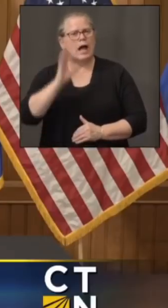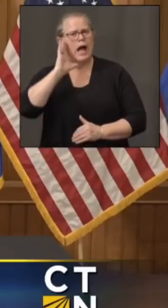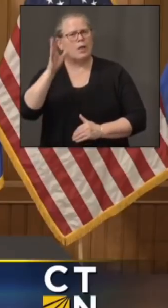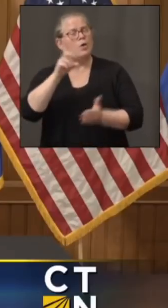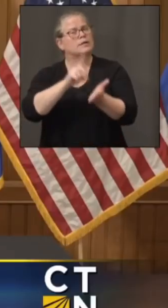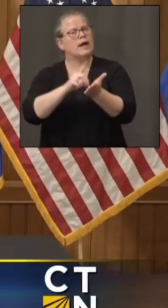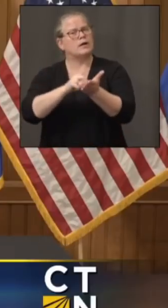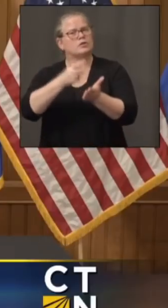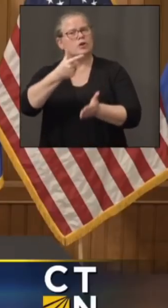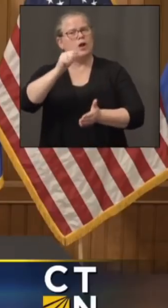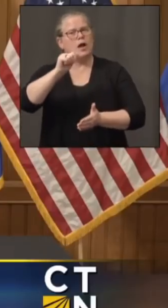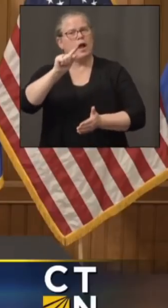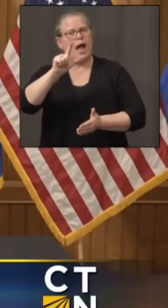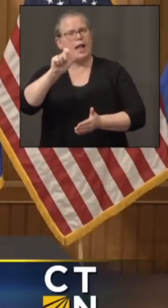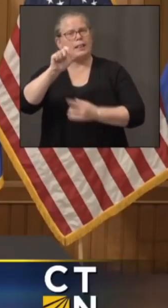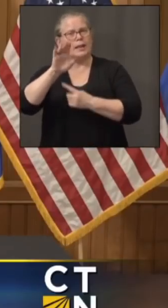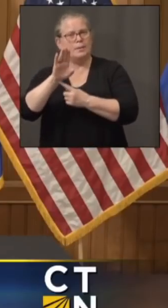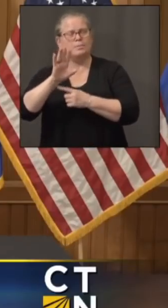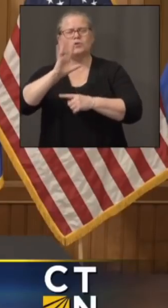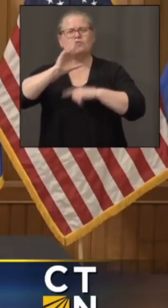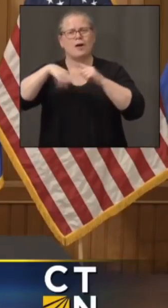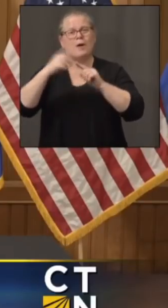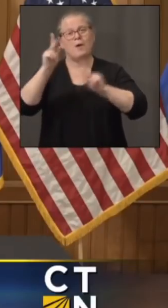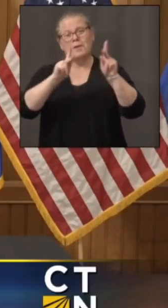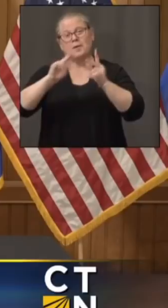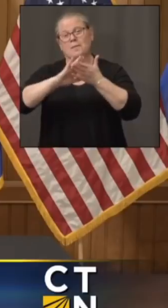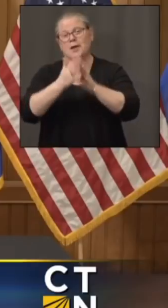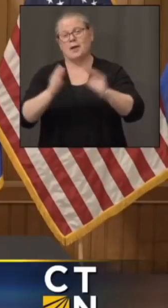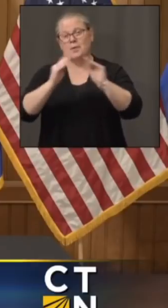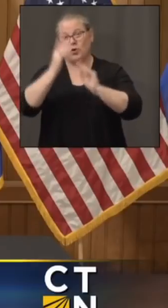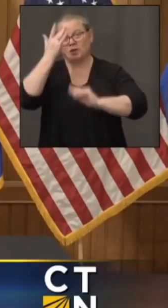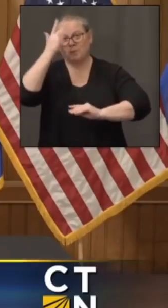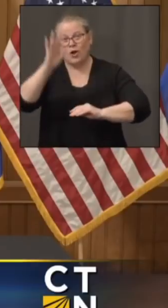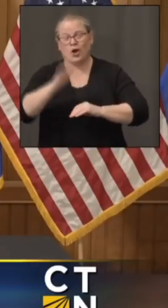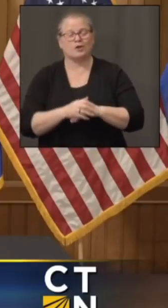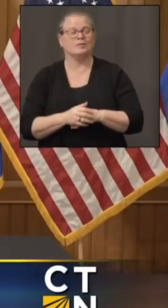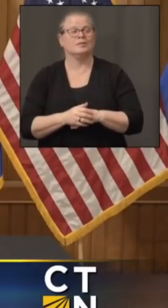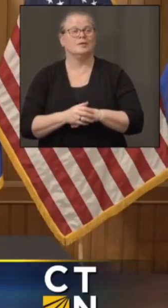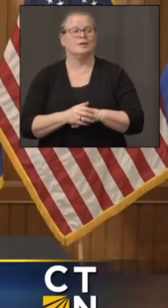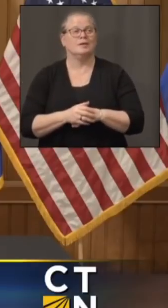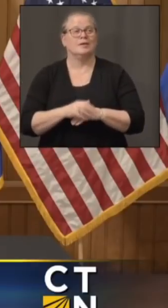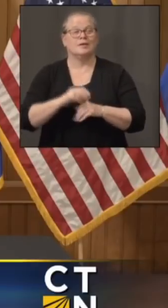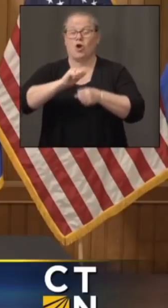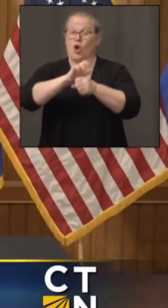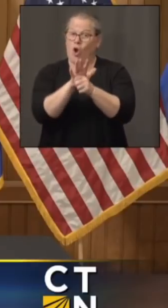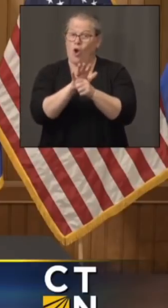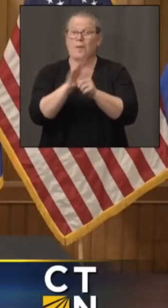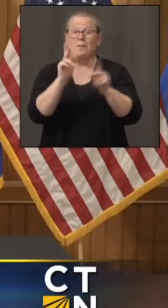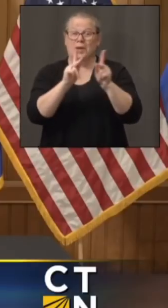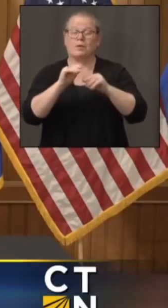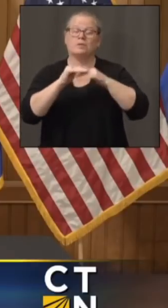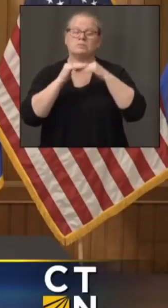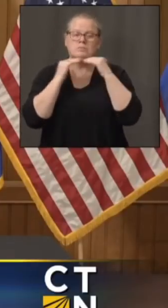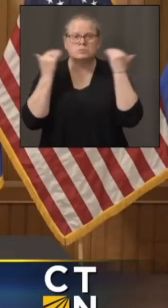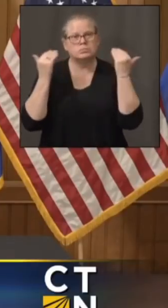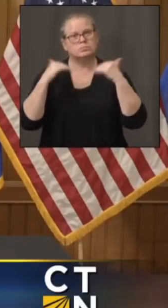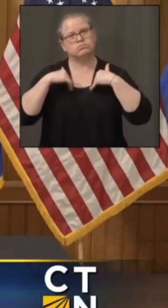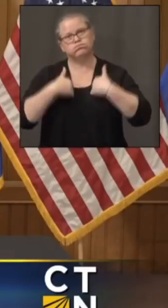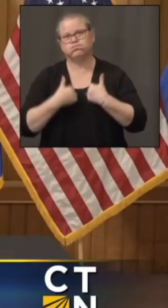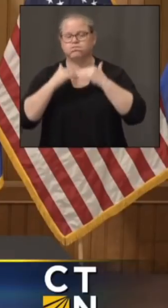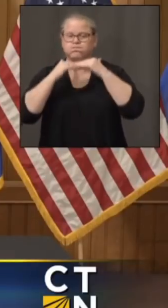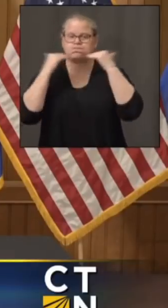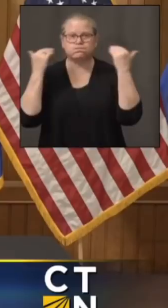smarter about this. We've been talking a lot about COVID fatigue. There's still COVID deniers. There's actual anti-mask